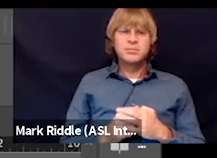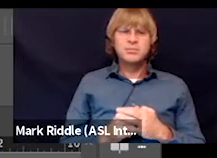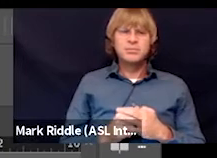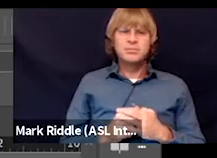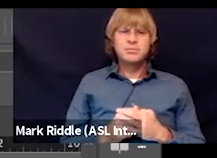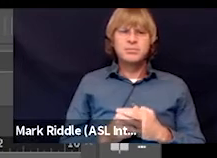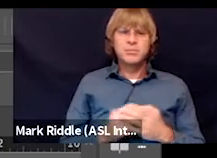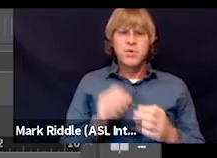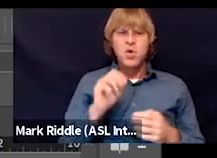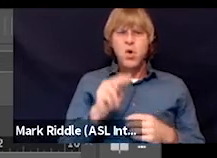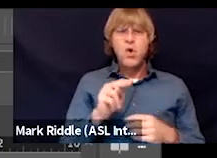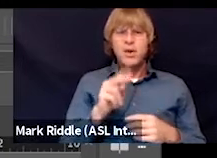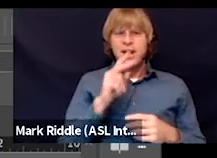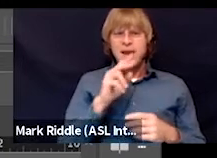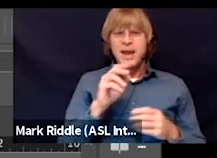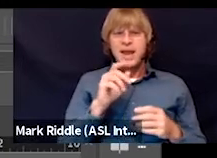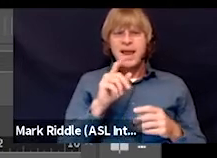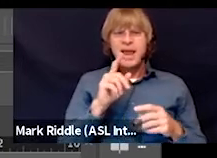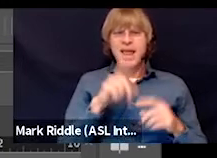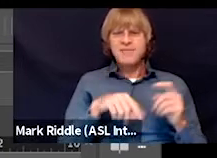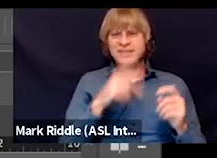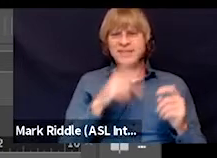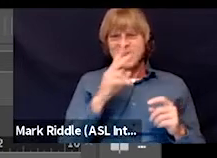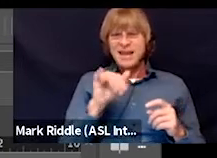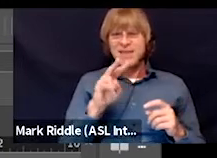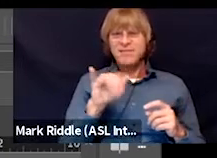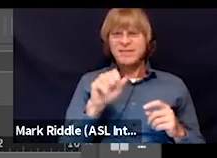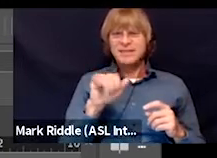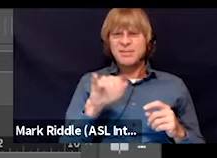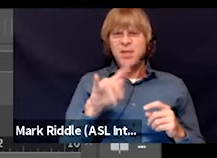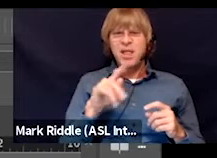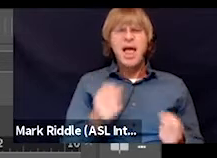invisibles. How many of you would have,